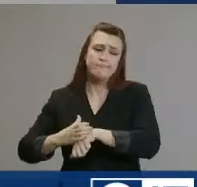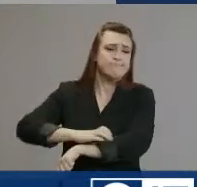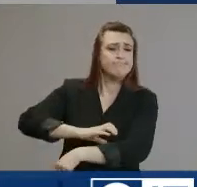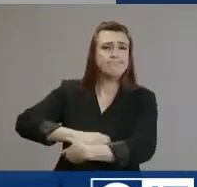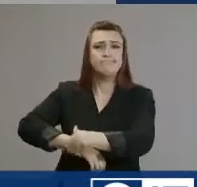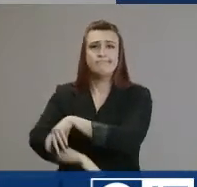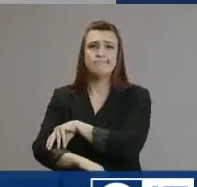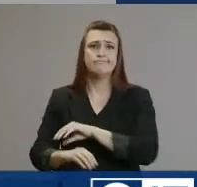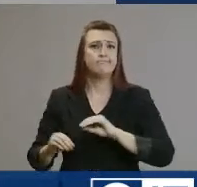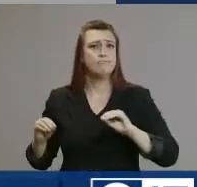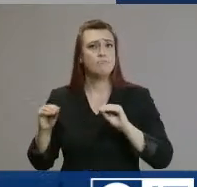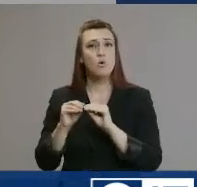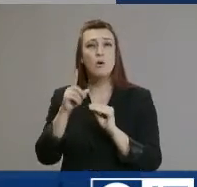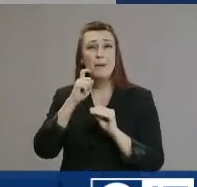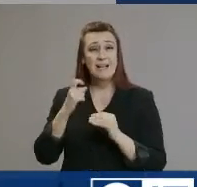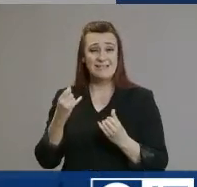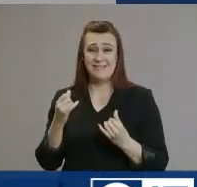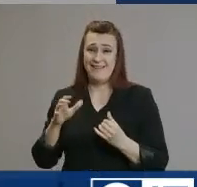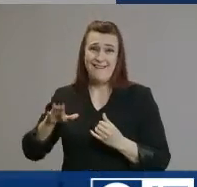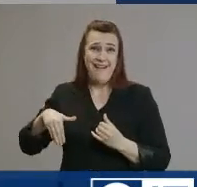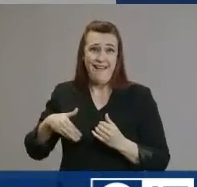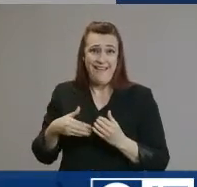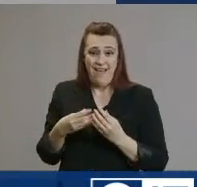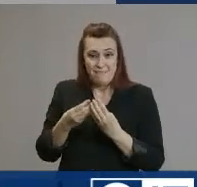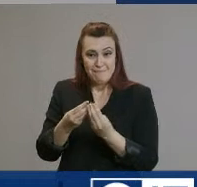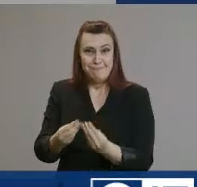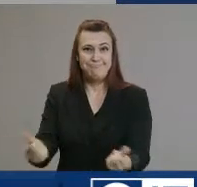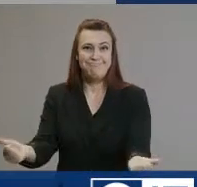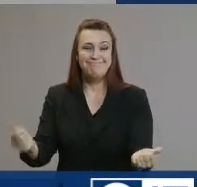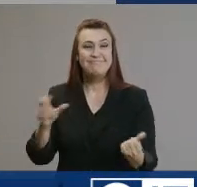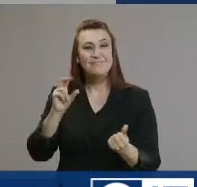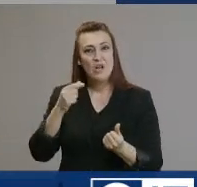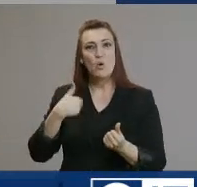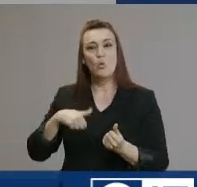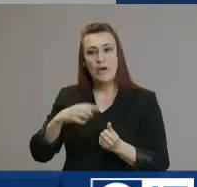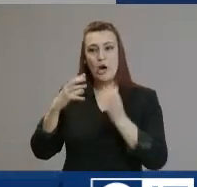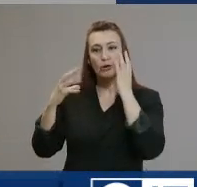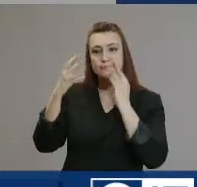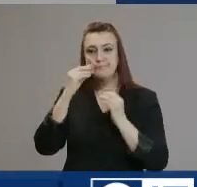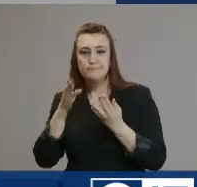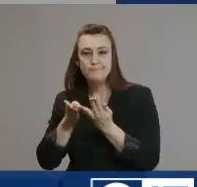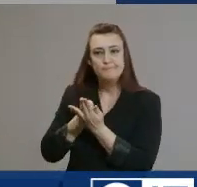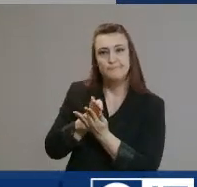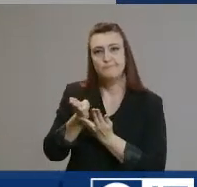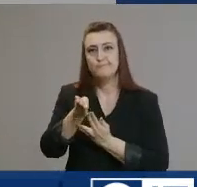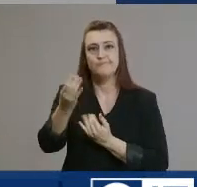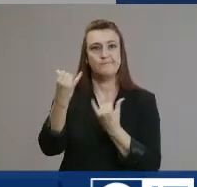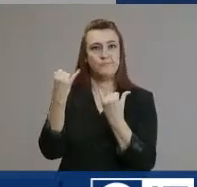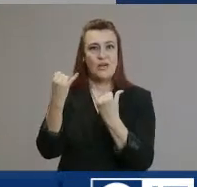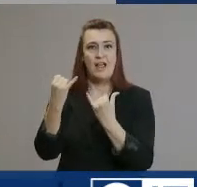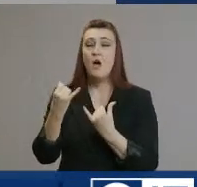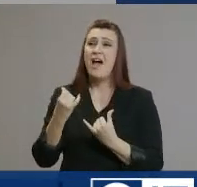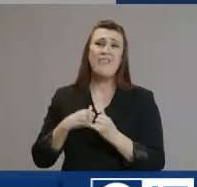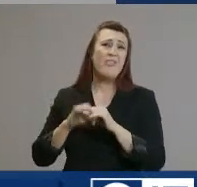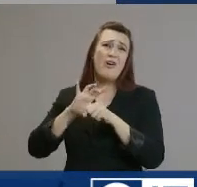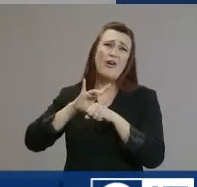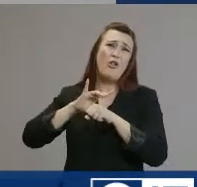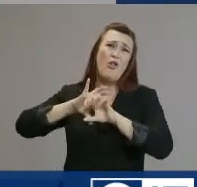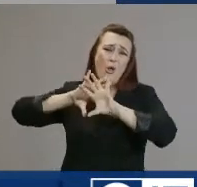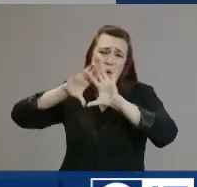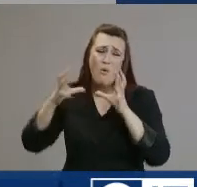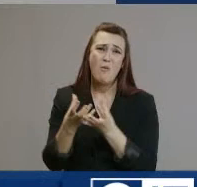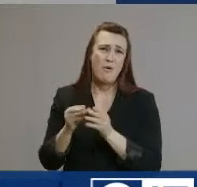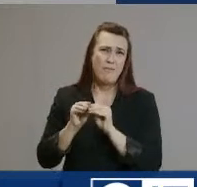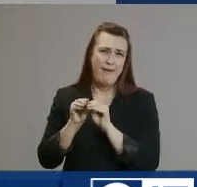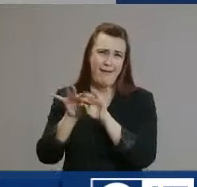yet behind us. We're navigating through this, and we're going to be able to do it. The global pandemic has affected the